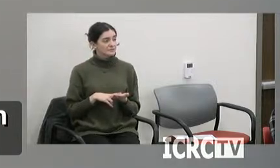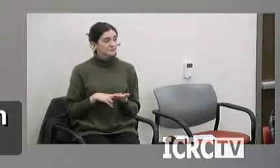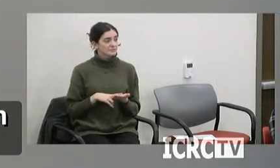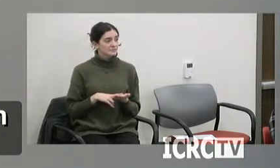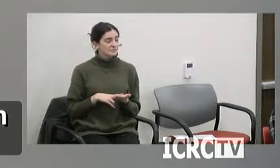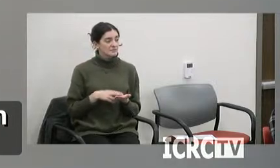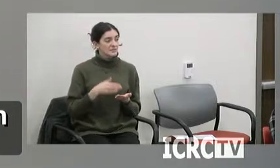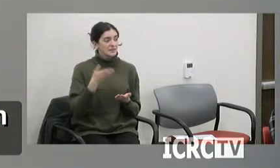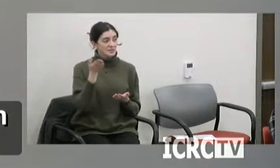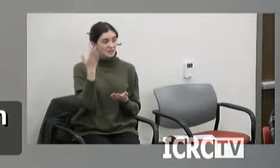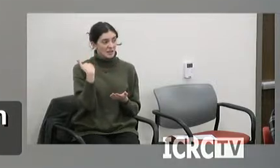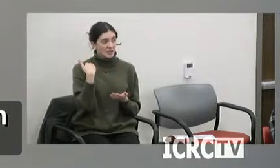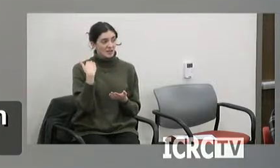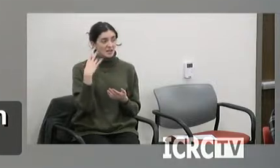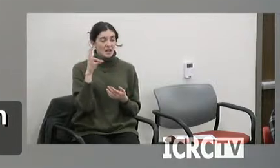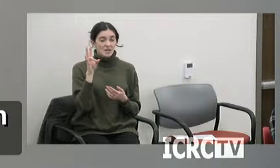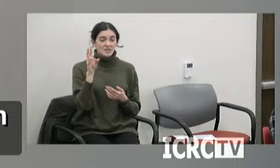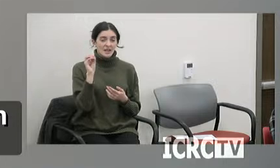spend